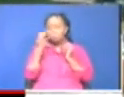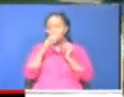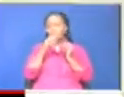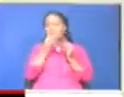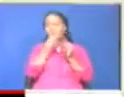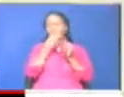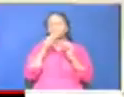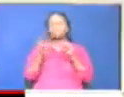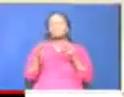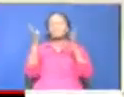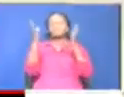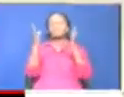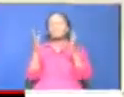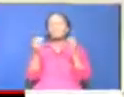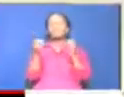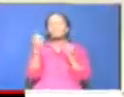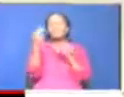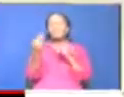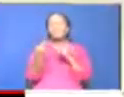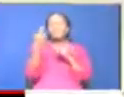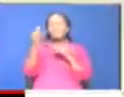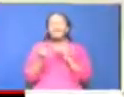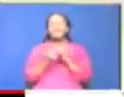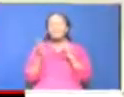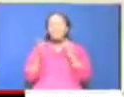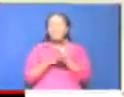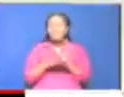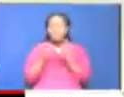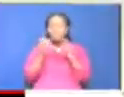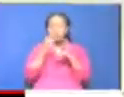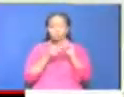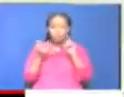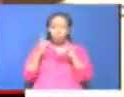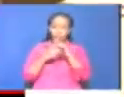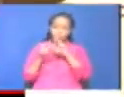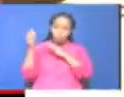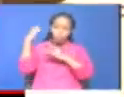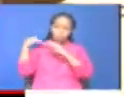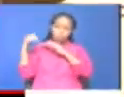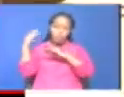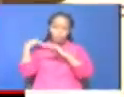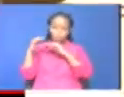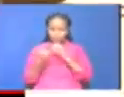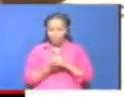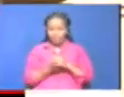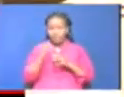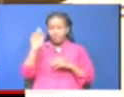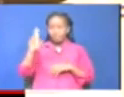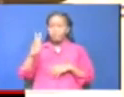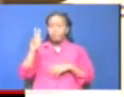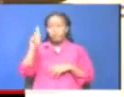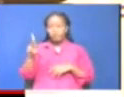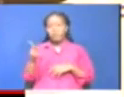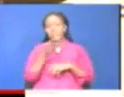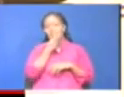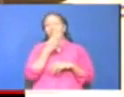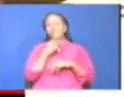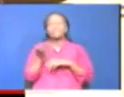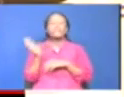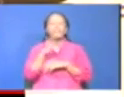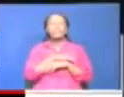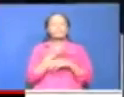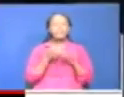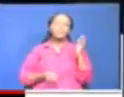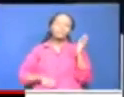March 19th as St. Joseph's Day since the Middle Ages. In the United States, Father's Day was founded by Sonora